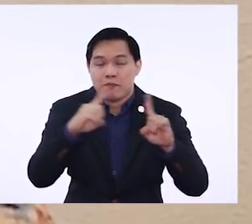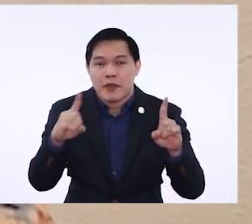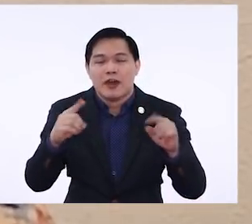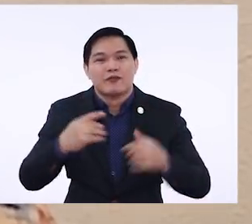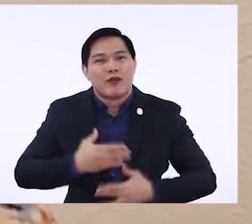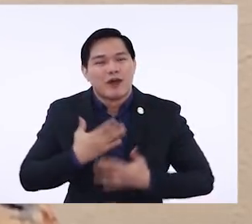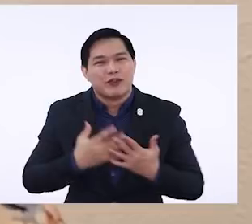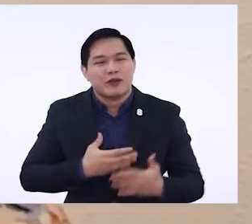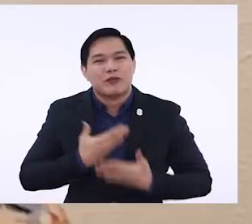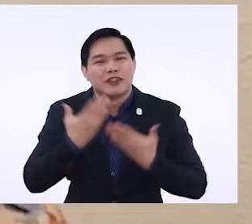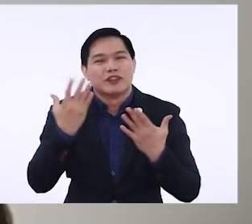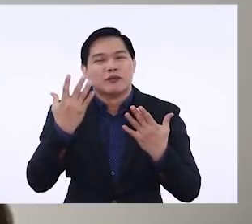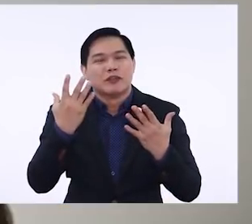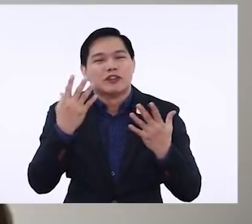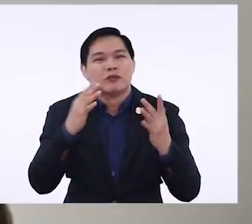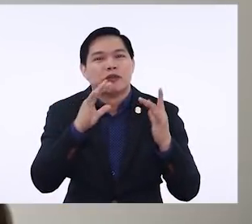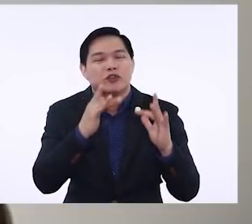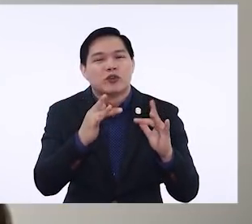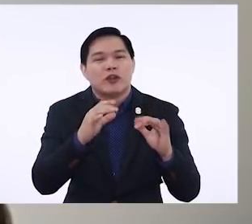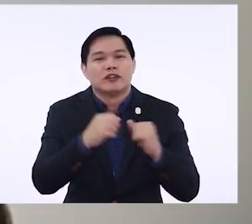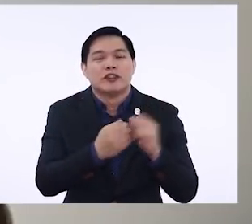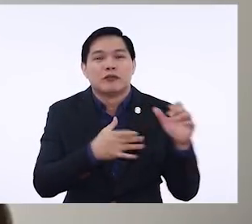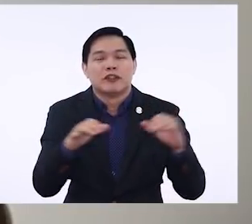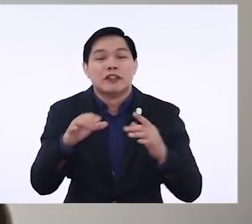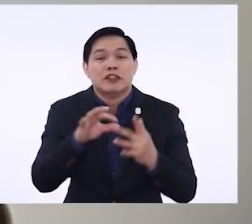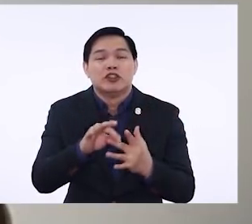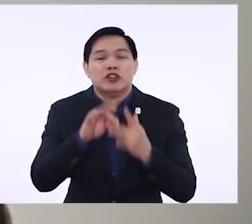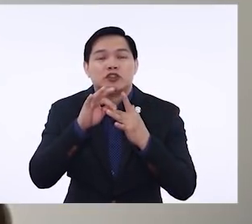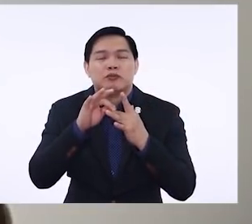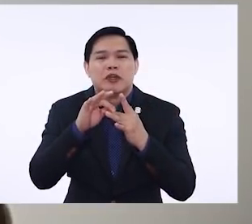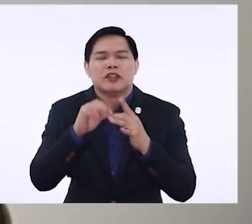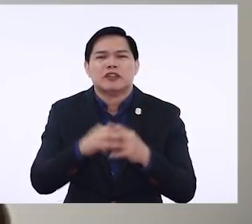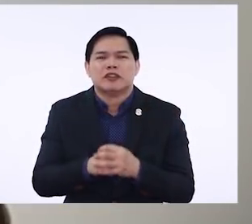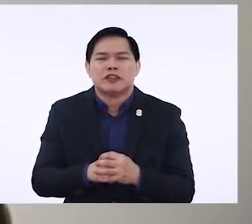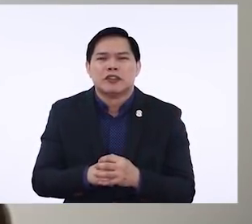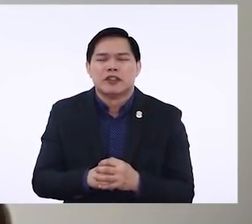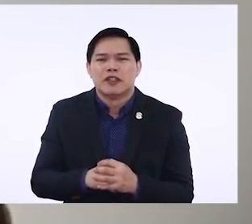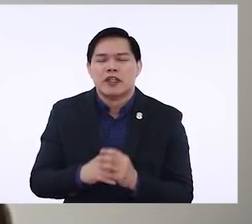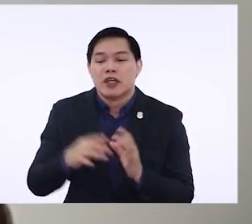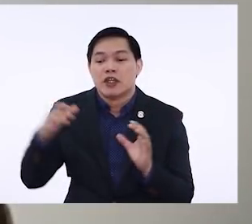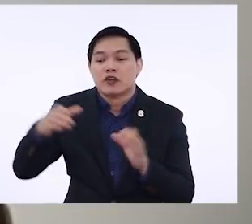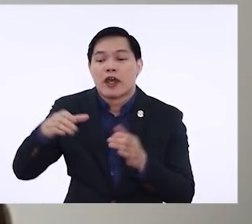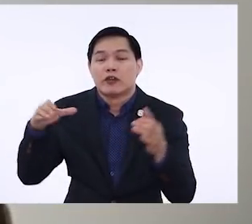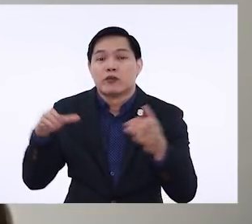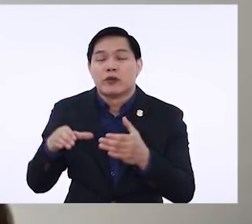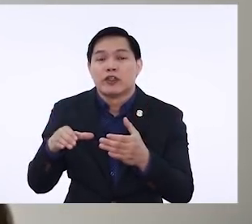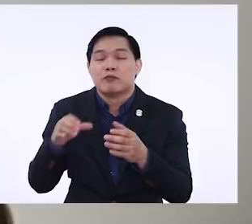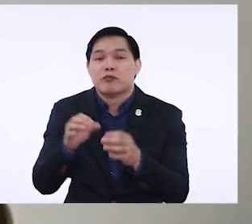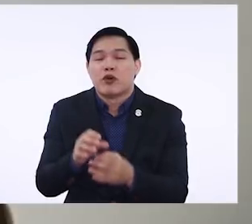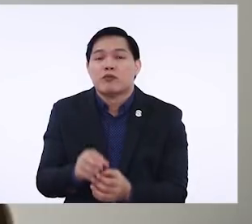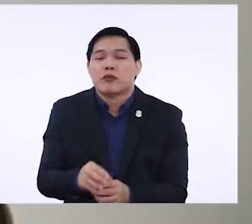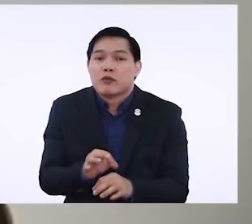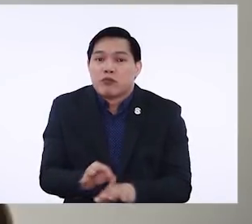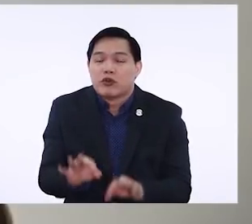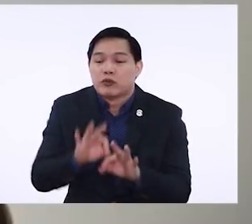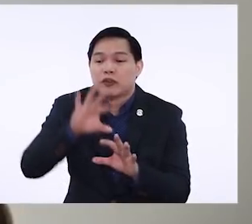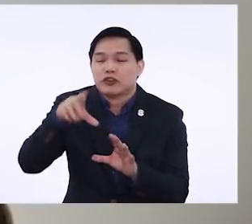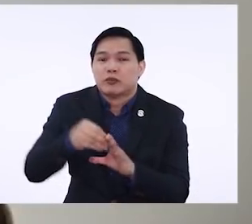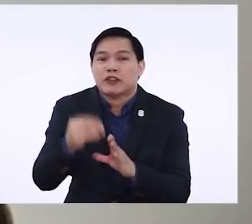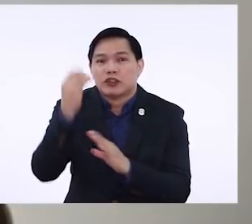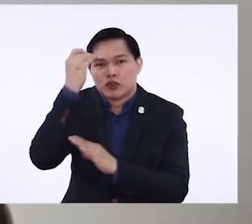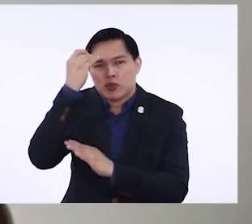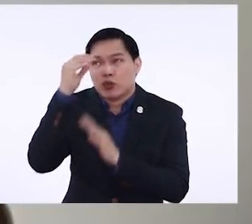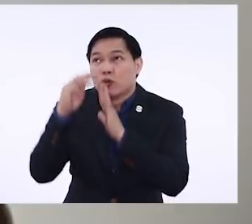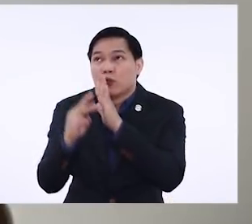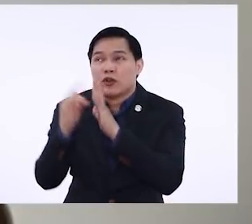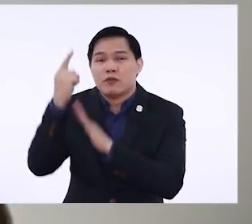brethren join together for this activity. Special gathering is important for brethren to join so that they may know the will of God,